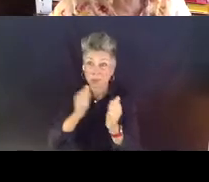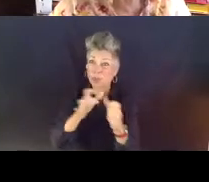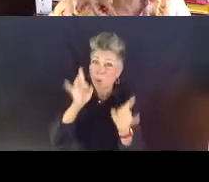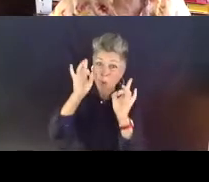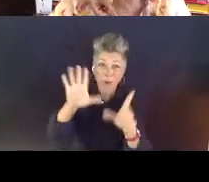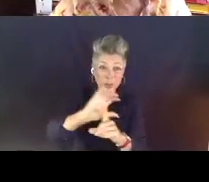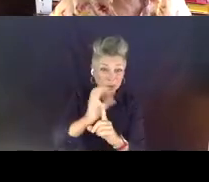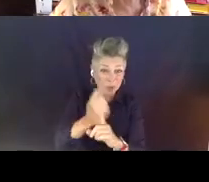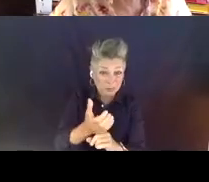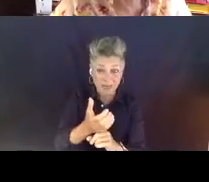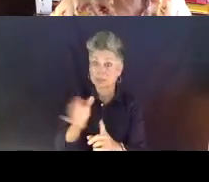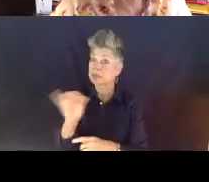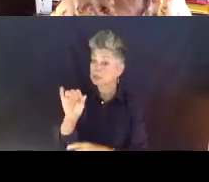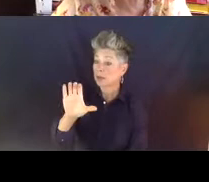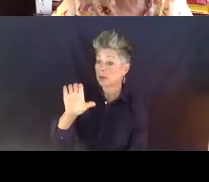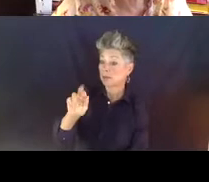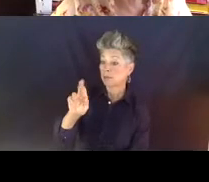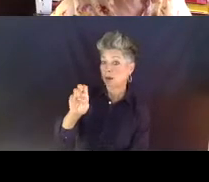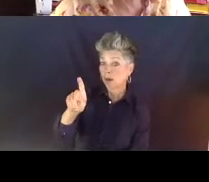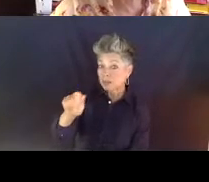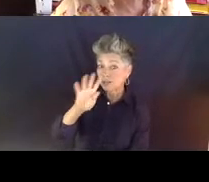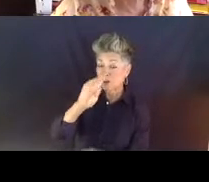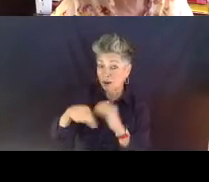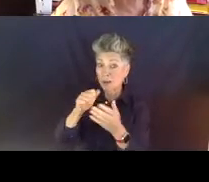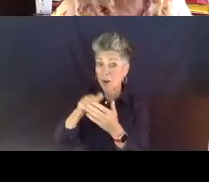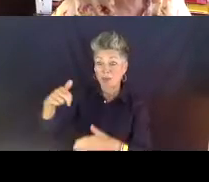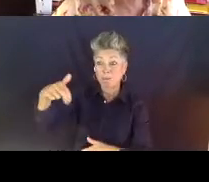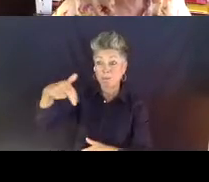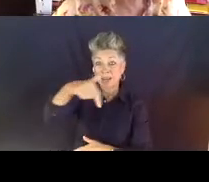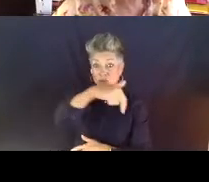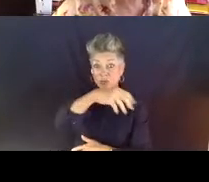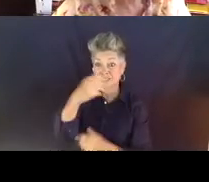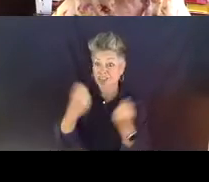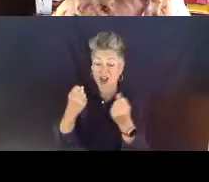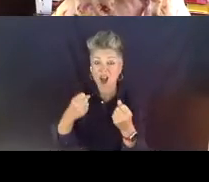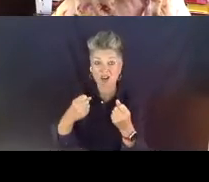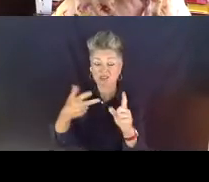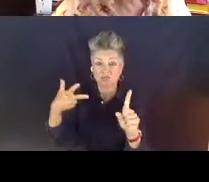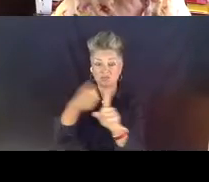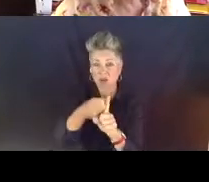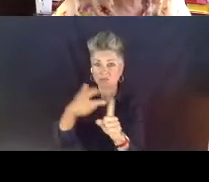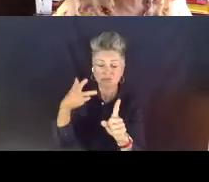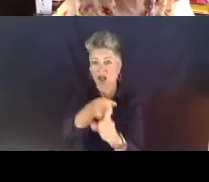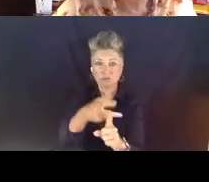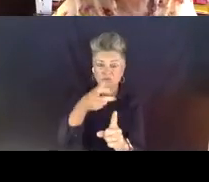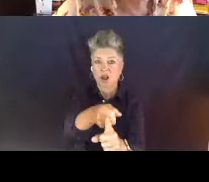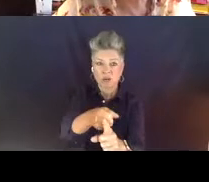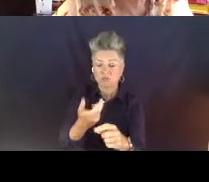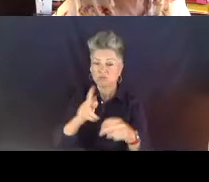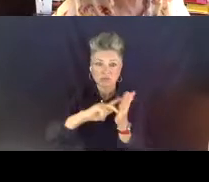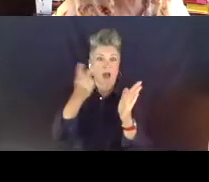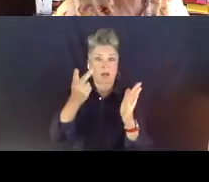the increasing crashes between pedestrians and automobiles in Milwaukee. Many US